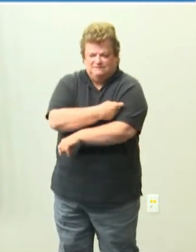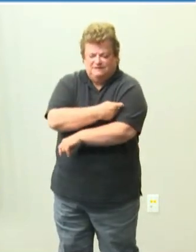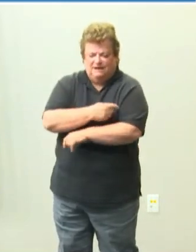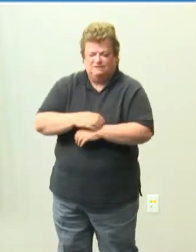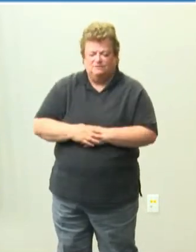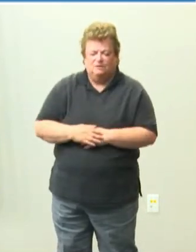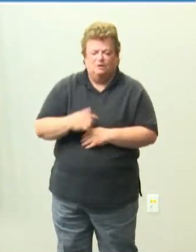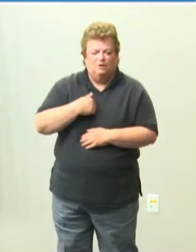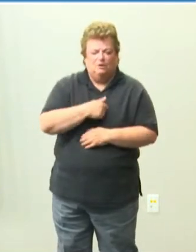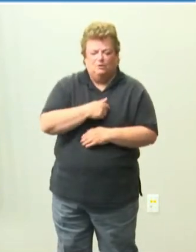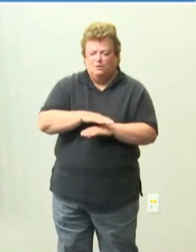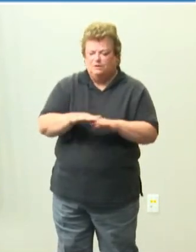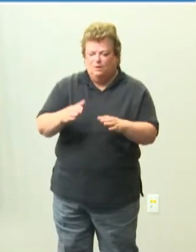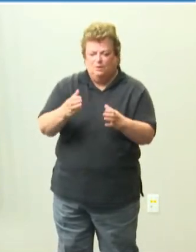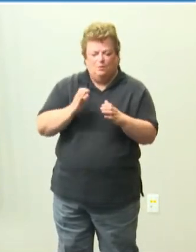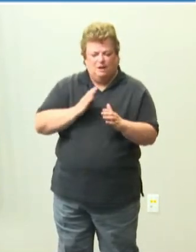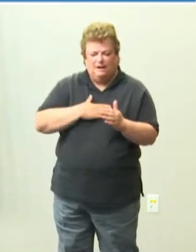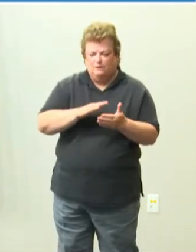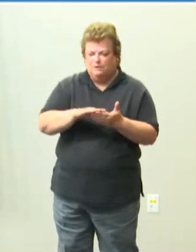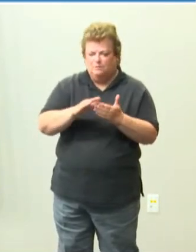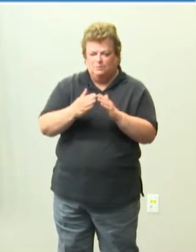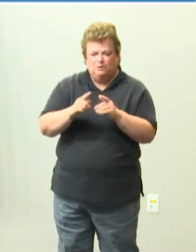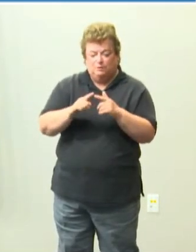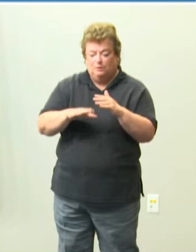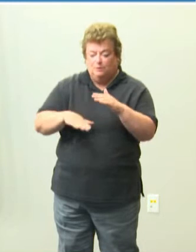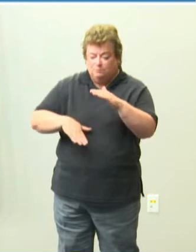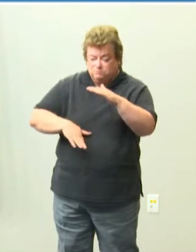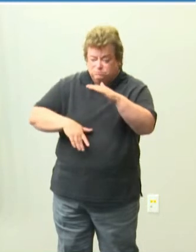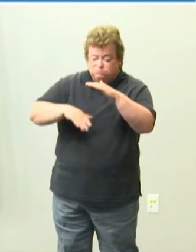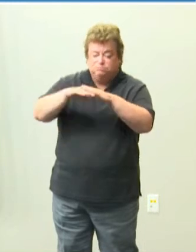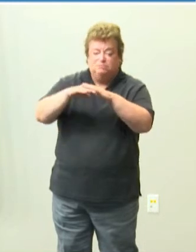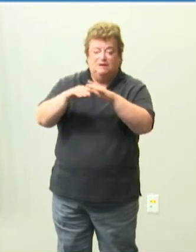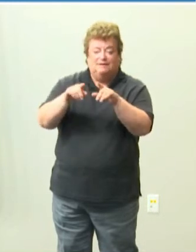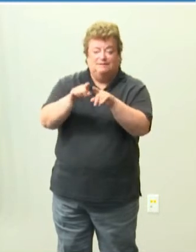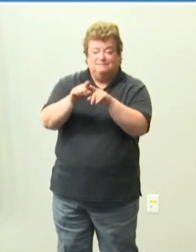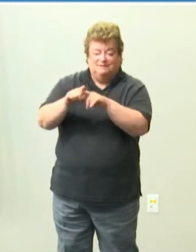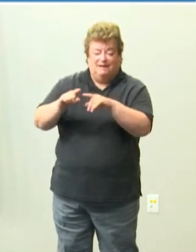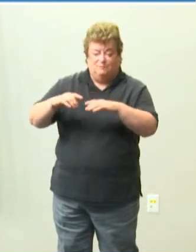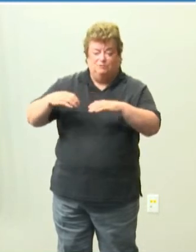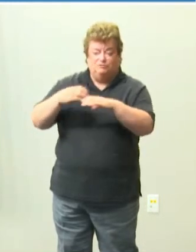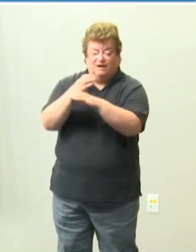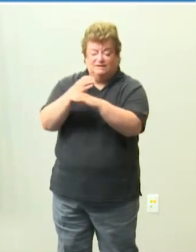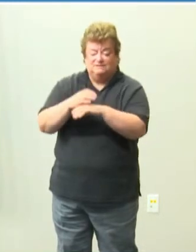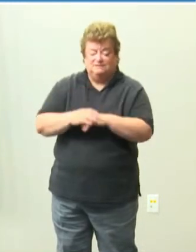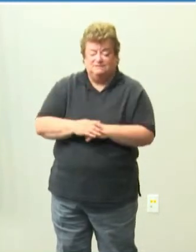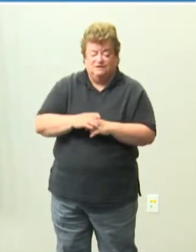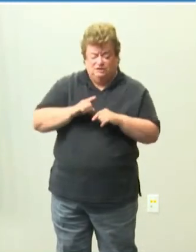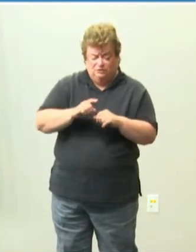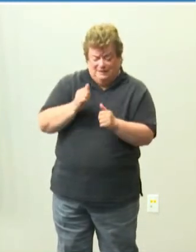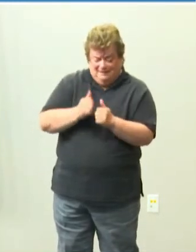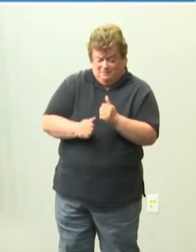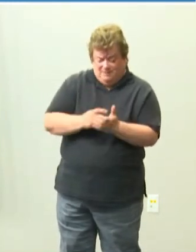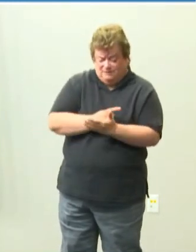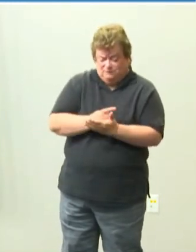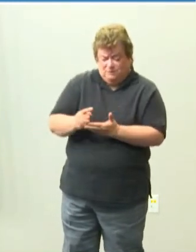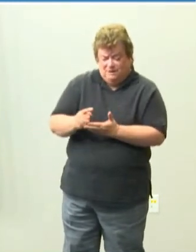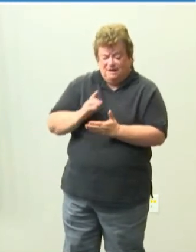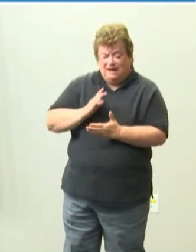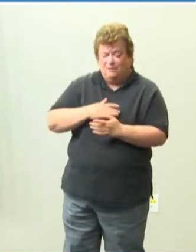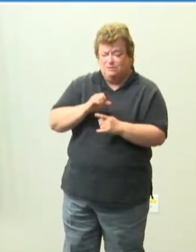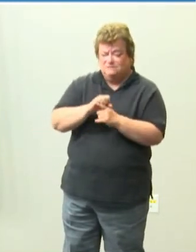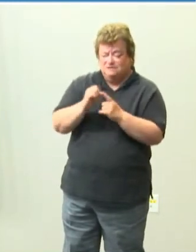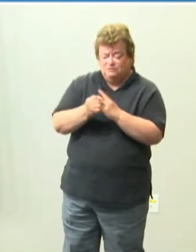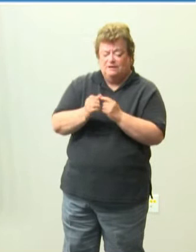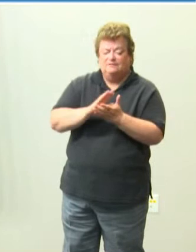our community to reach the level of crisis seen elsewhere. Over the last week, our situation in Lancaster County has